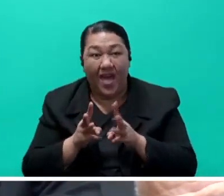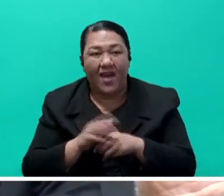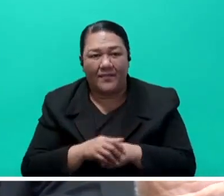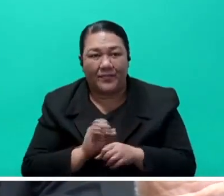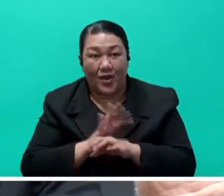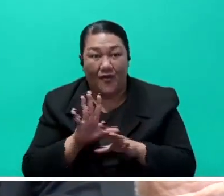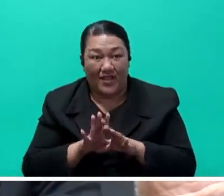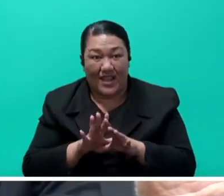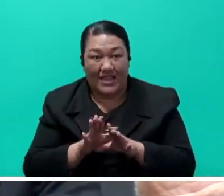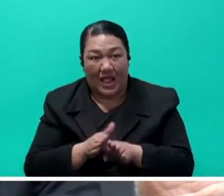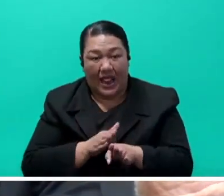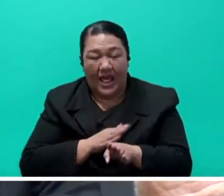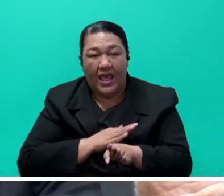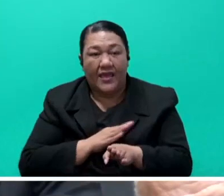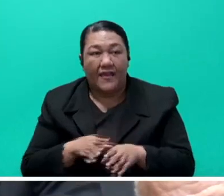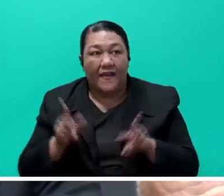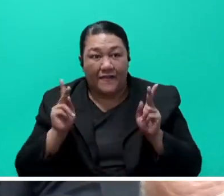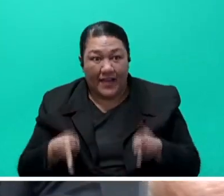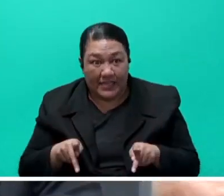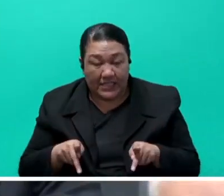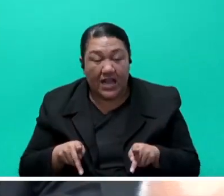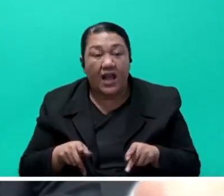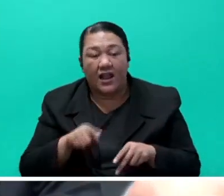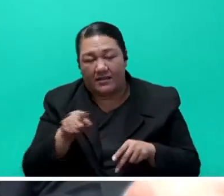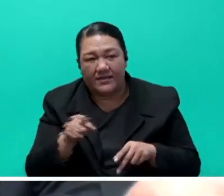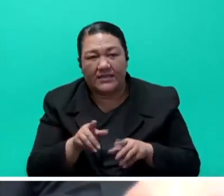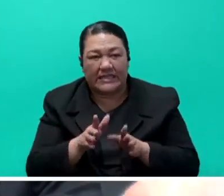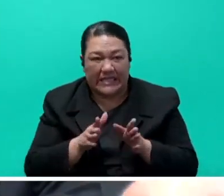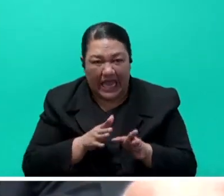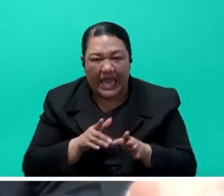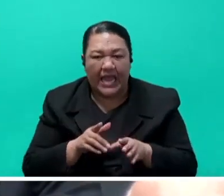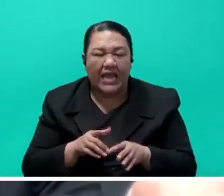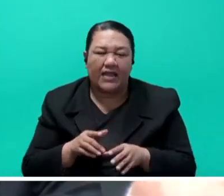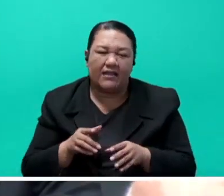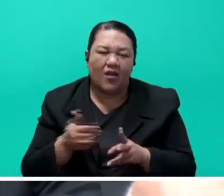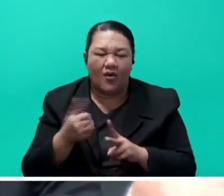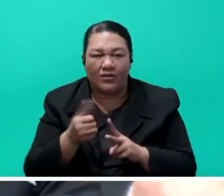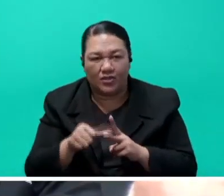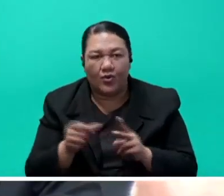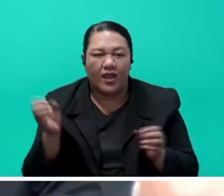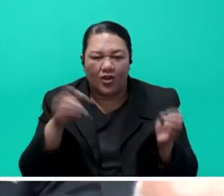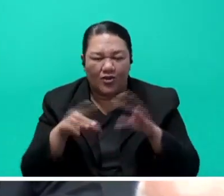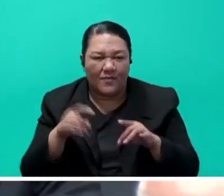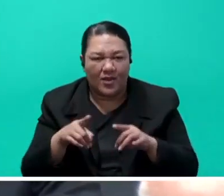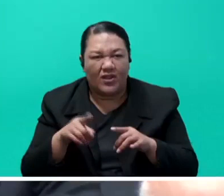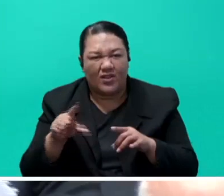COVID-19 delays, physical site conditions, and land issues that has vastly contributed to